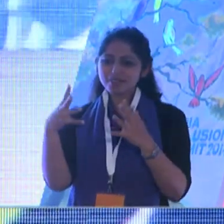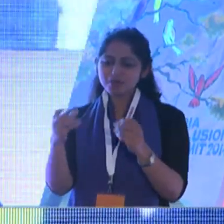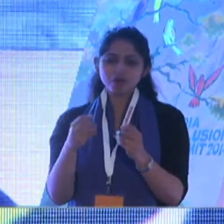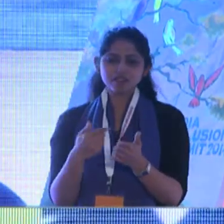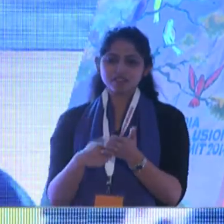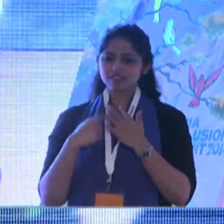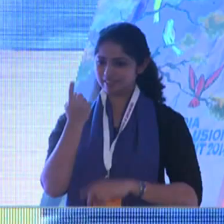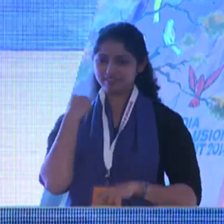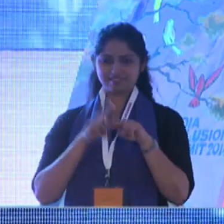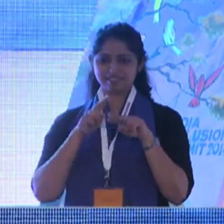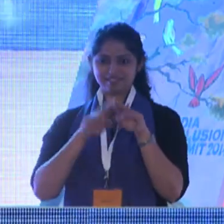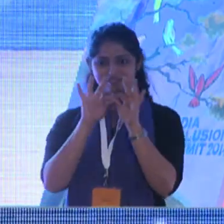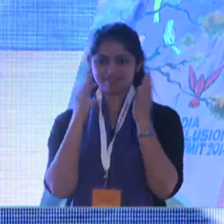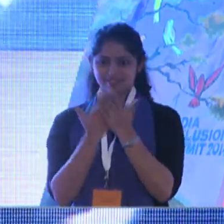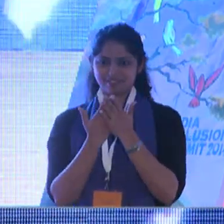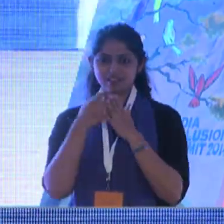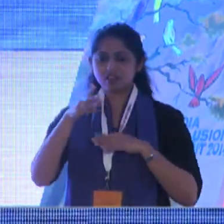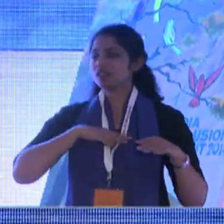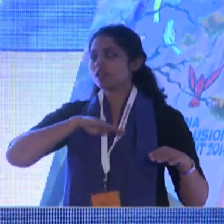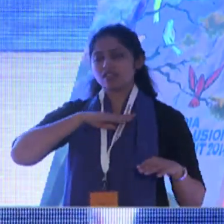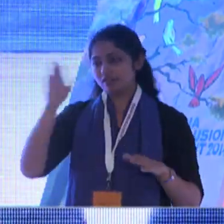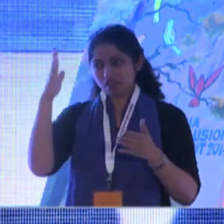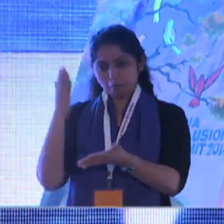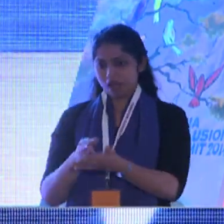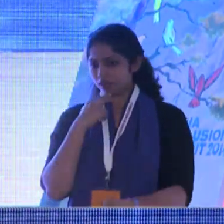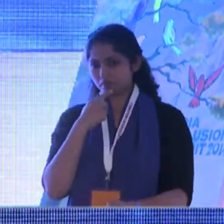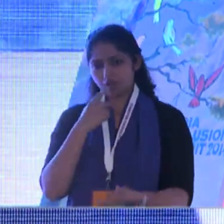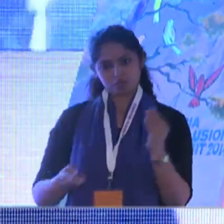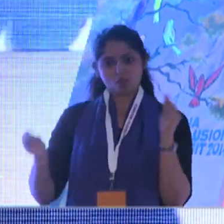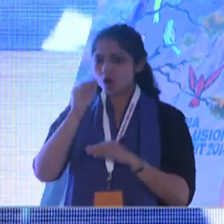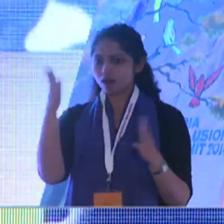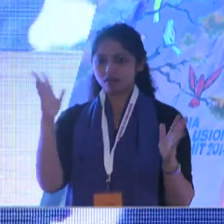By Friday, even my family has had enough of me. But